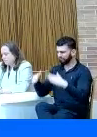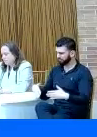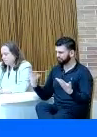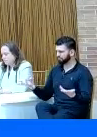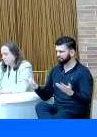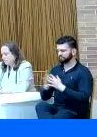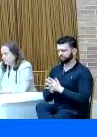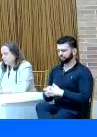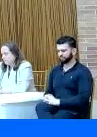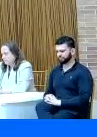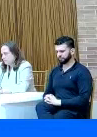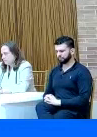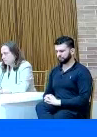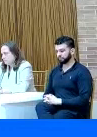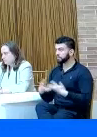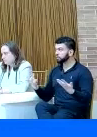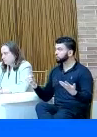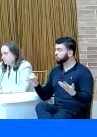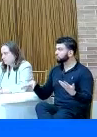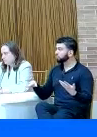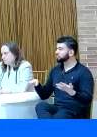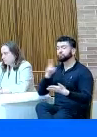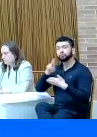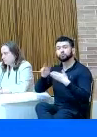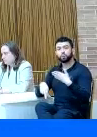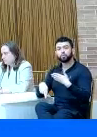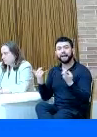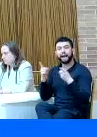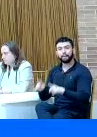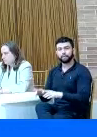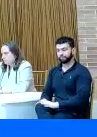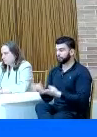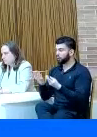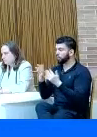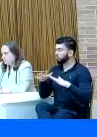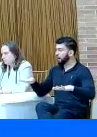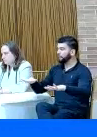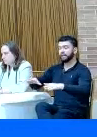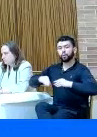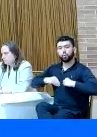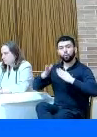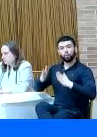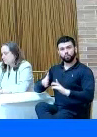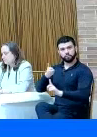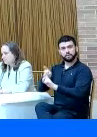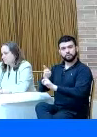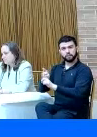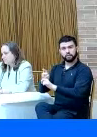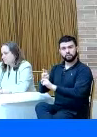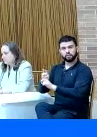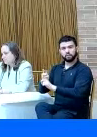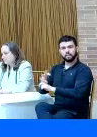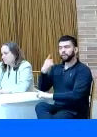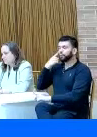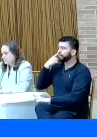um so because of this property owners you know they felt that they white uh Property Owners would default on